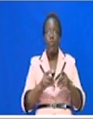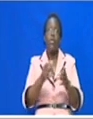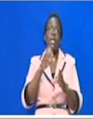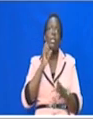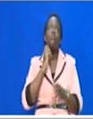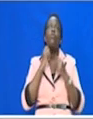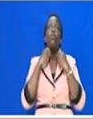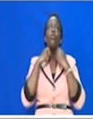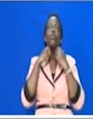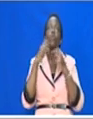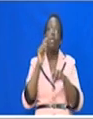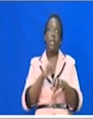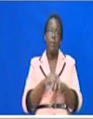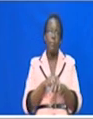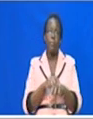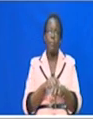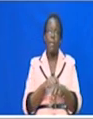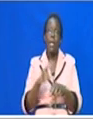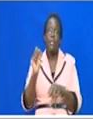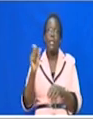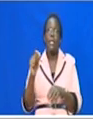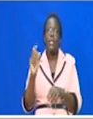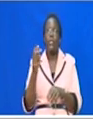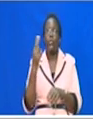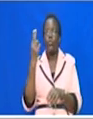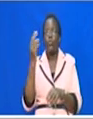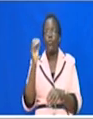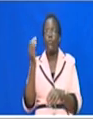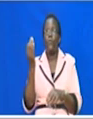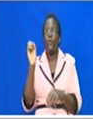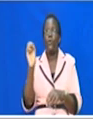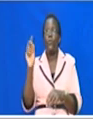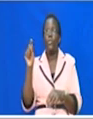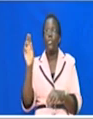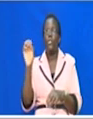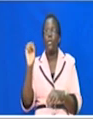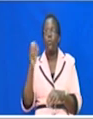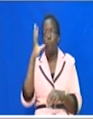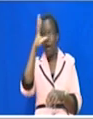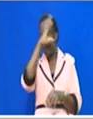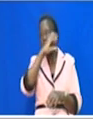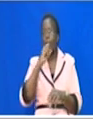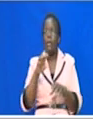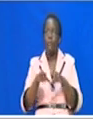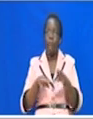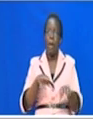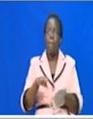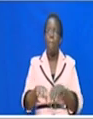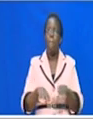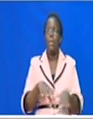period. State 2 features of African farming in Kenya during the colonial